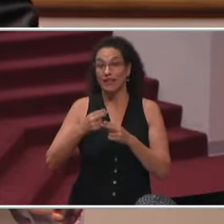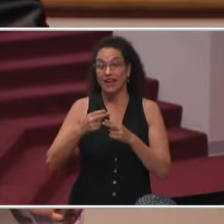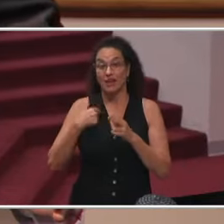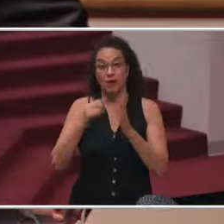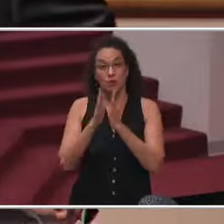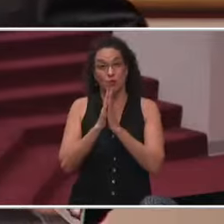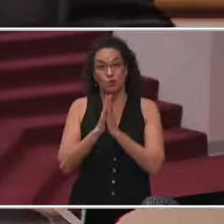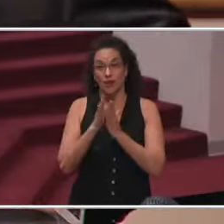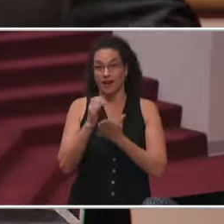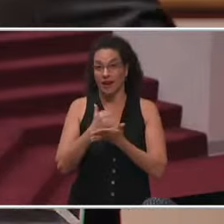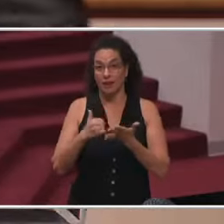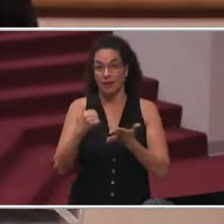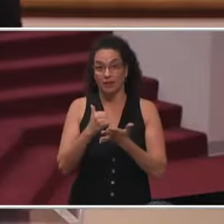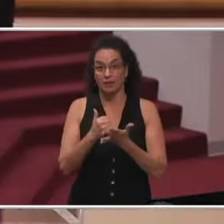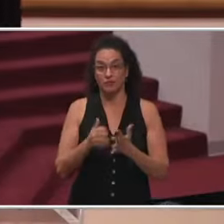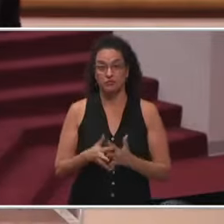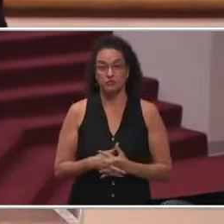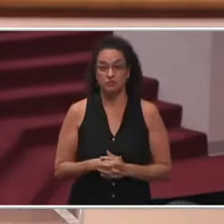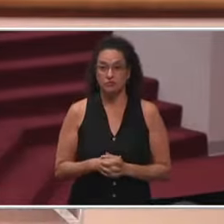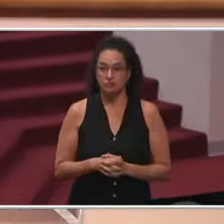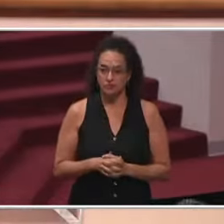Amen.